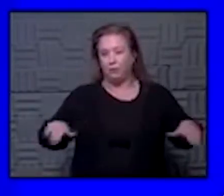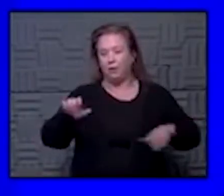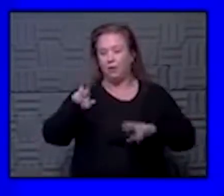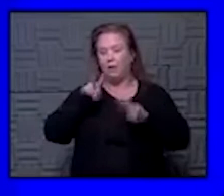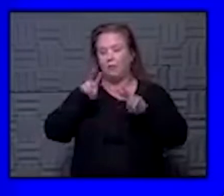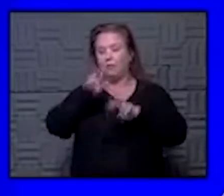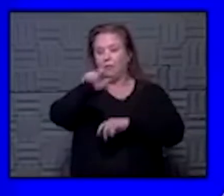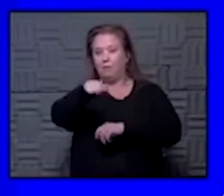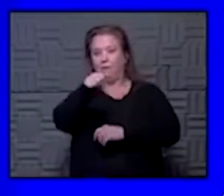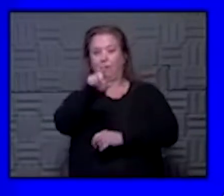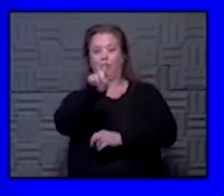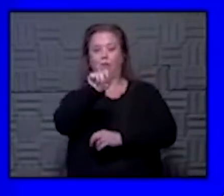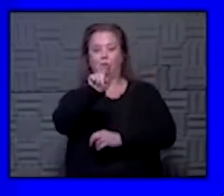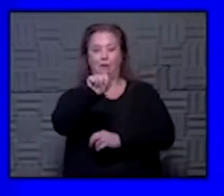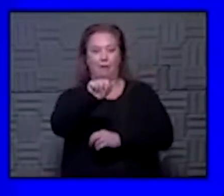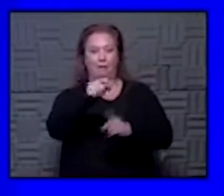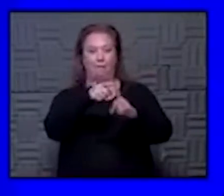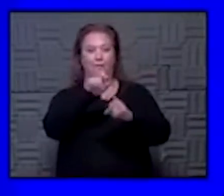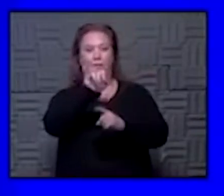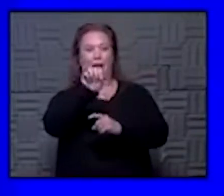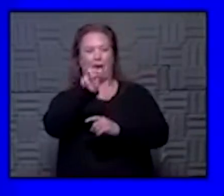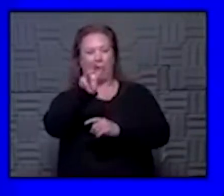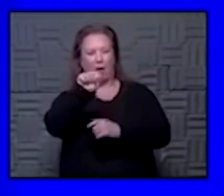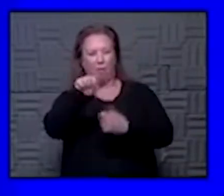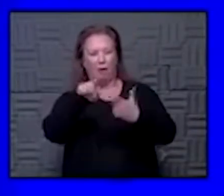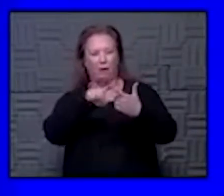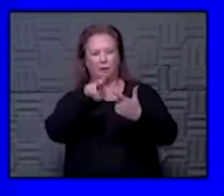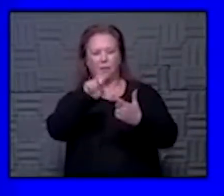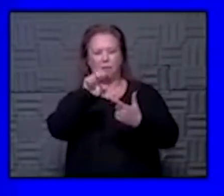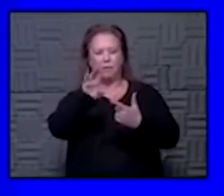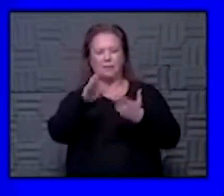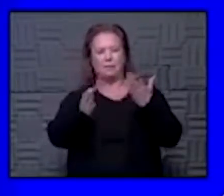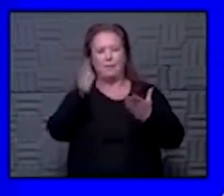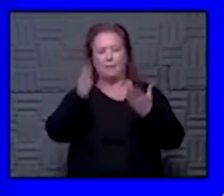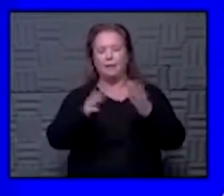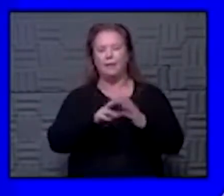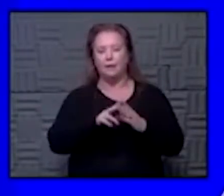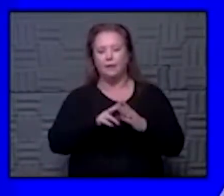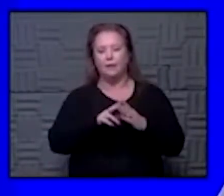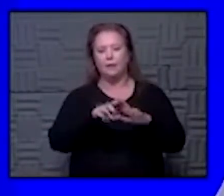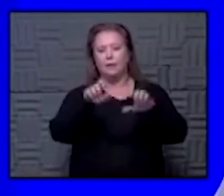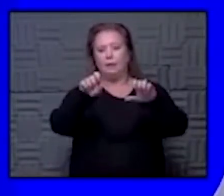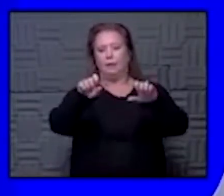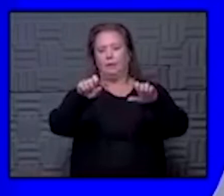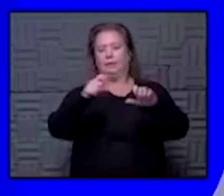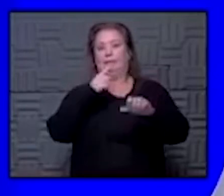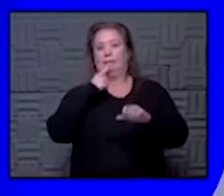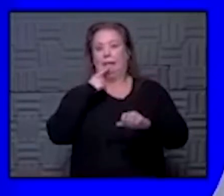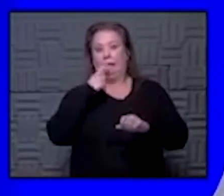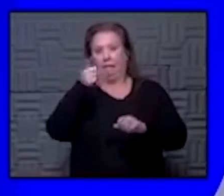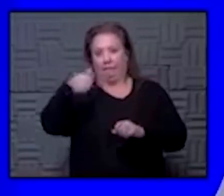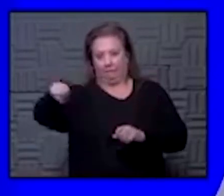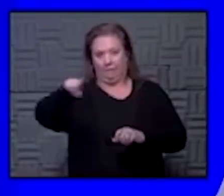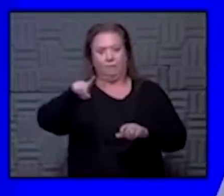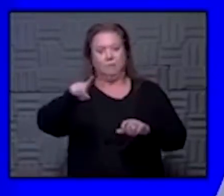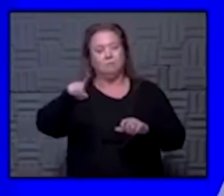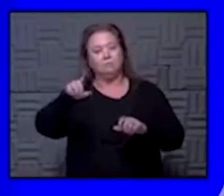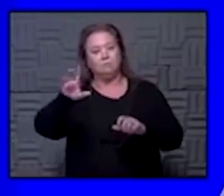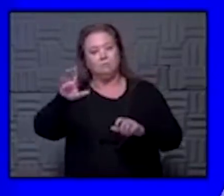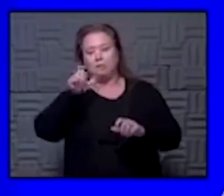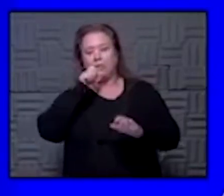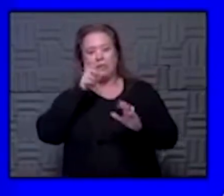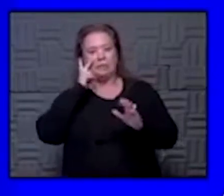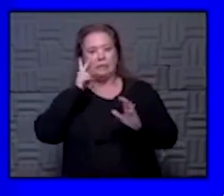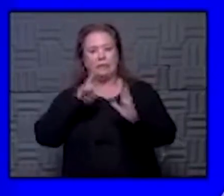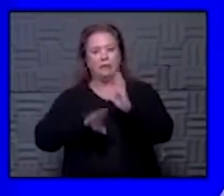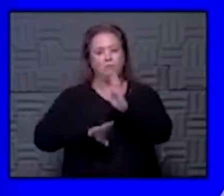data from Iowa and maybe Nebraska, apparently, possibly saying that this has been done and it didn't see any rise